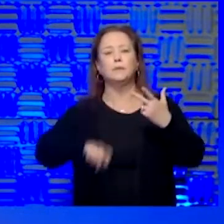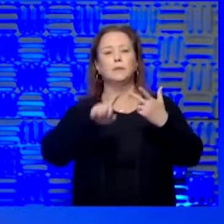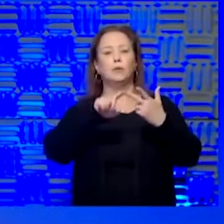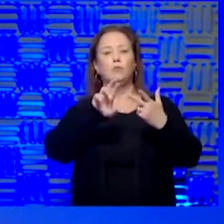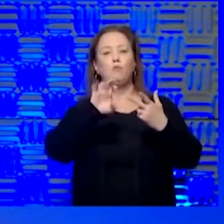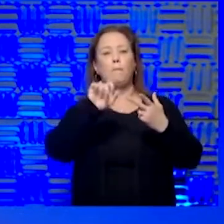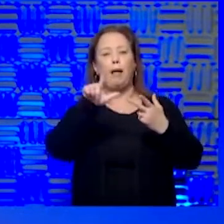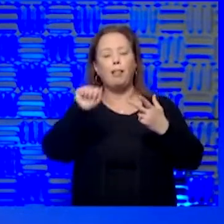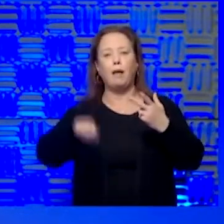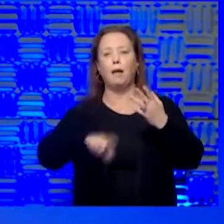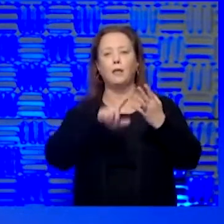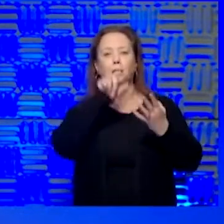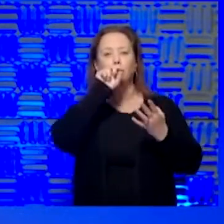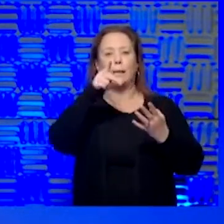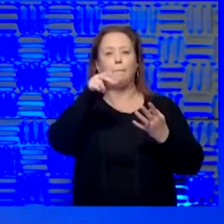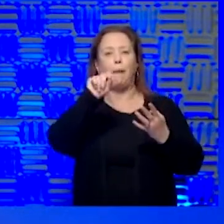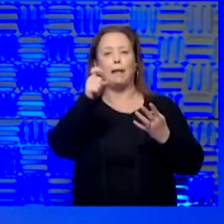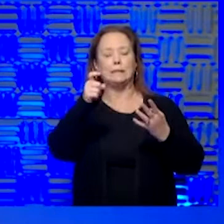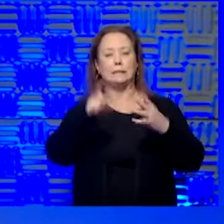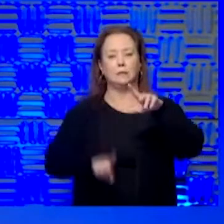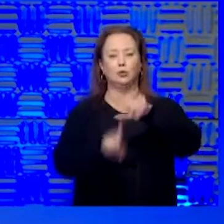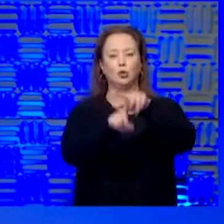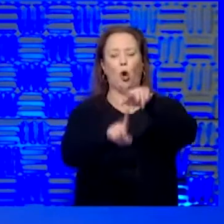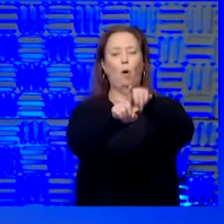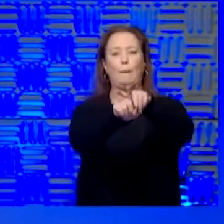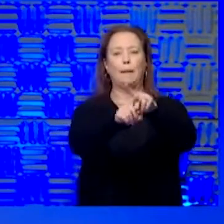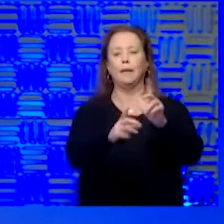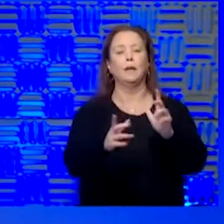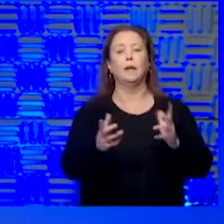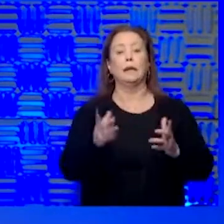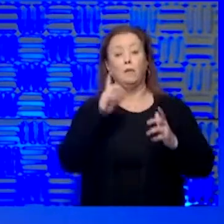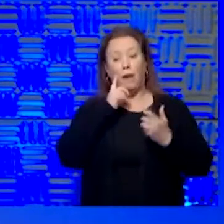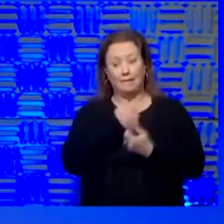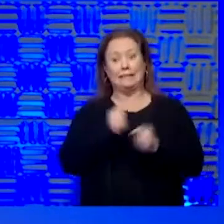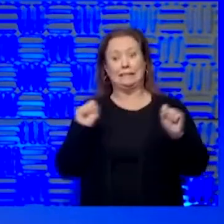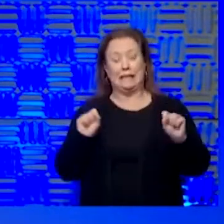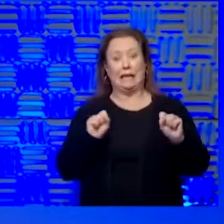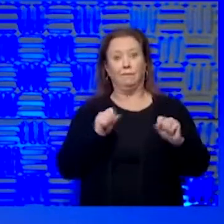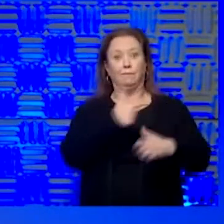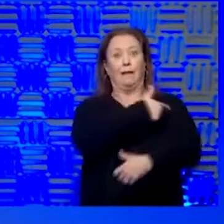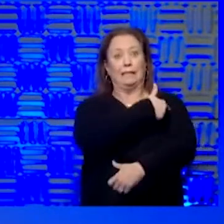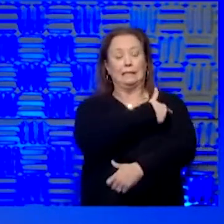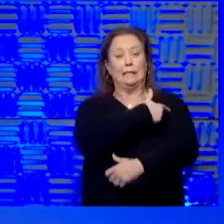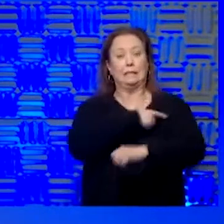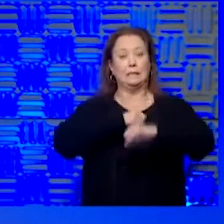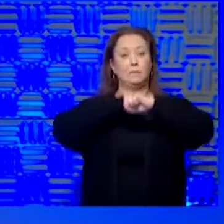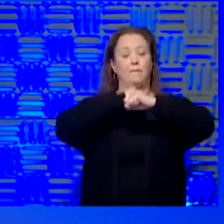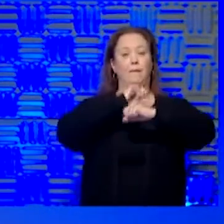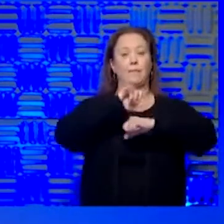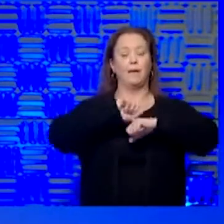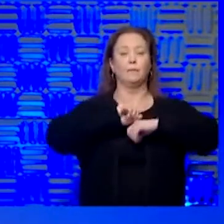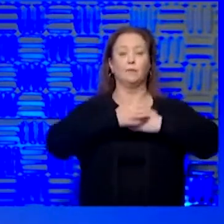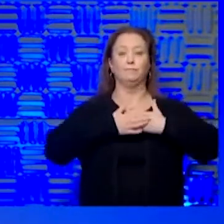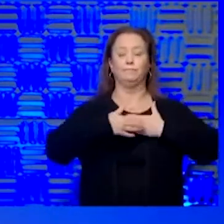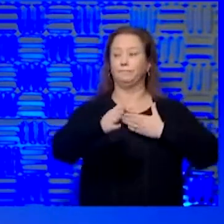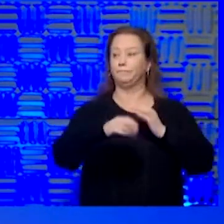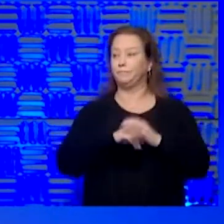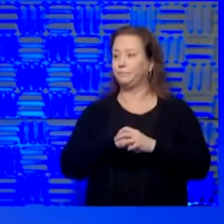nature to reemerge if we have a good, safe, preventable way to keep them away. So I